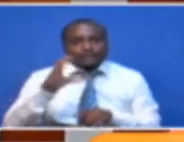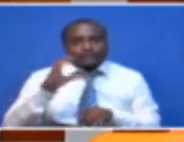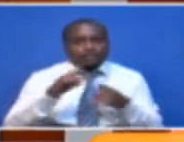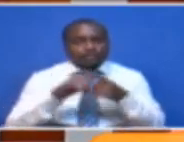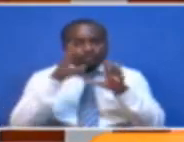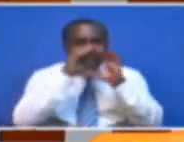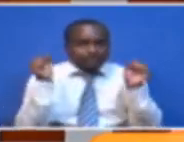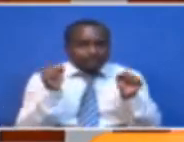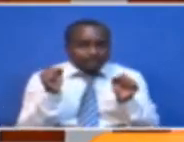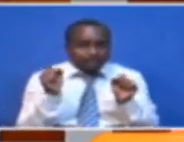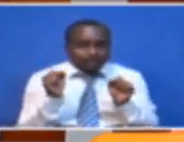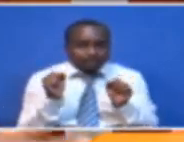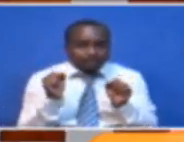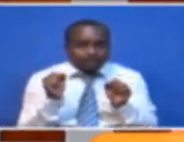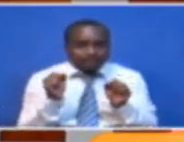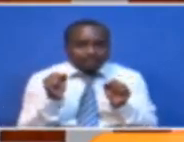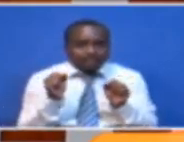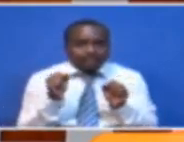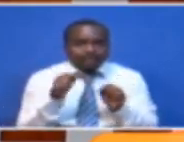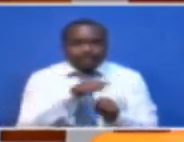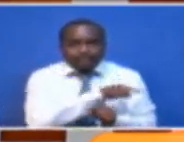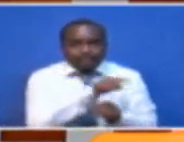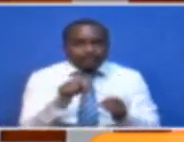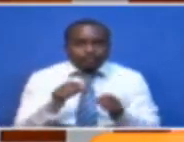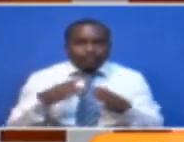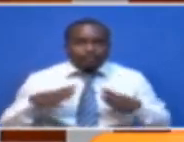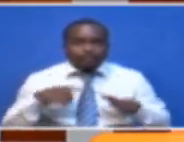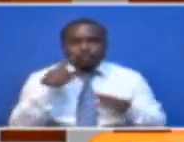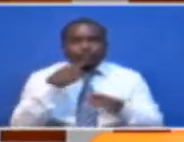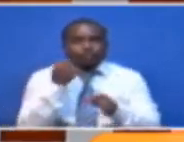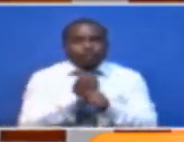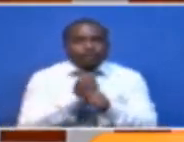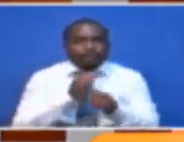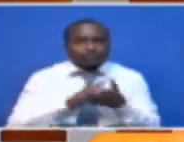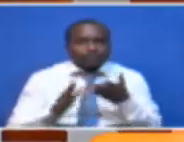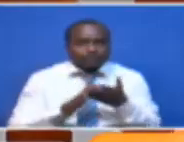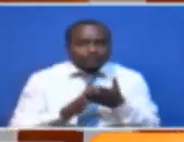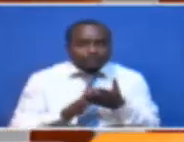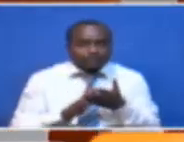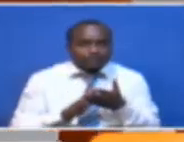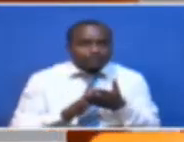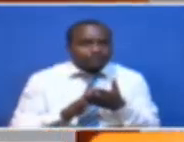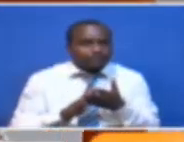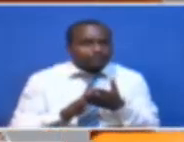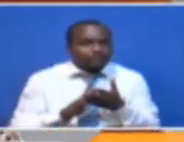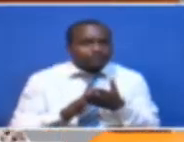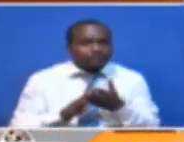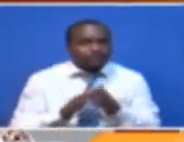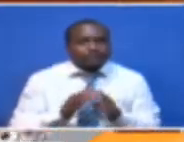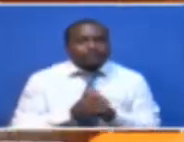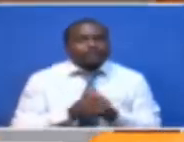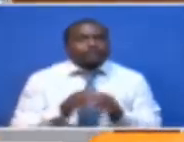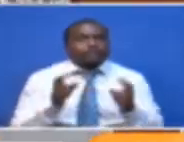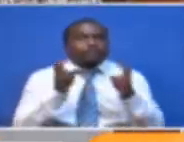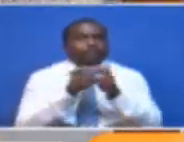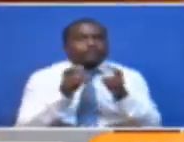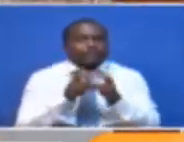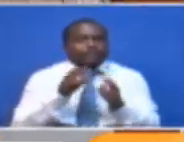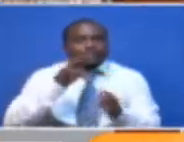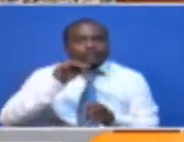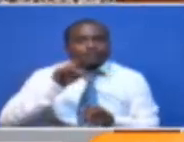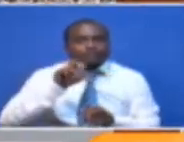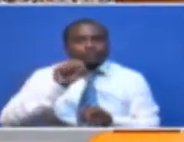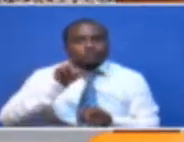president. They are the people now who worked very fast. And then he got in touch with Brigadier Musomba. He brought